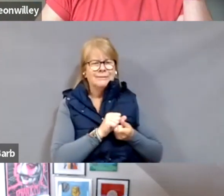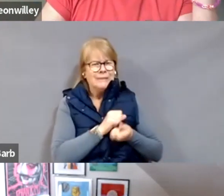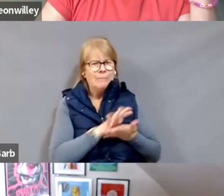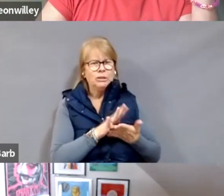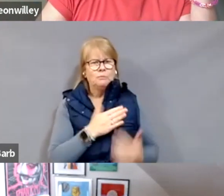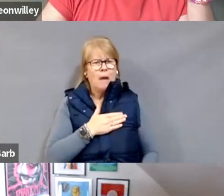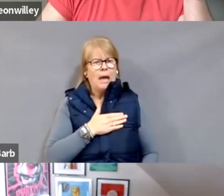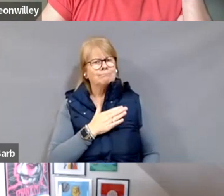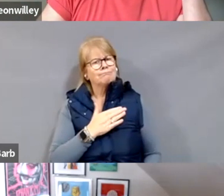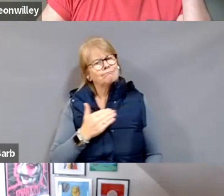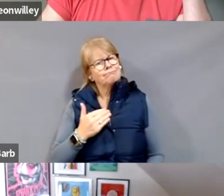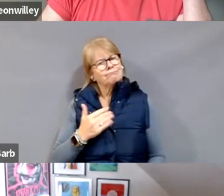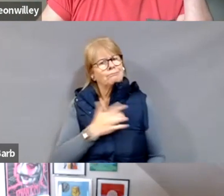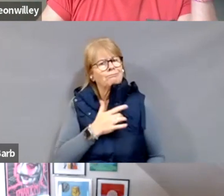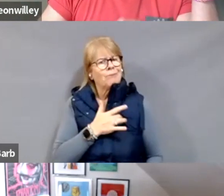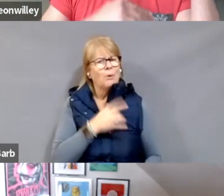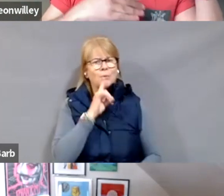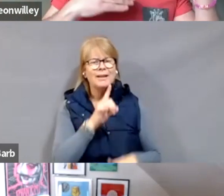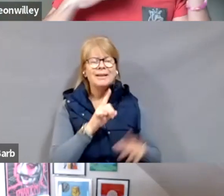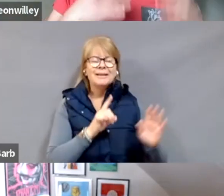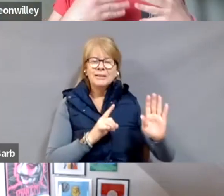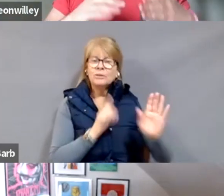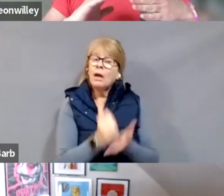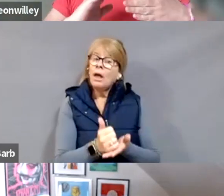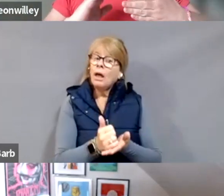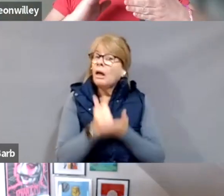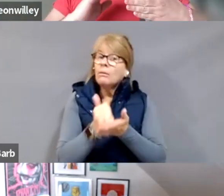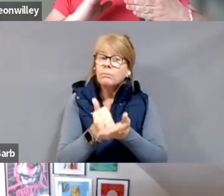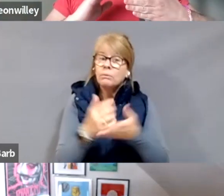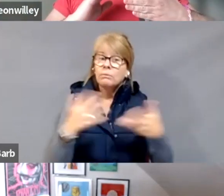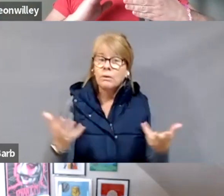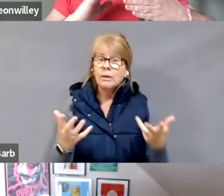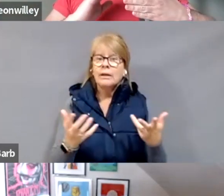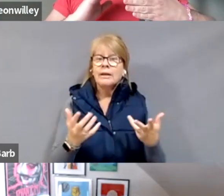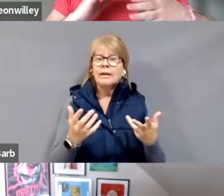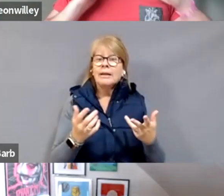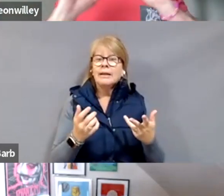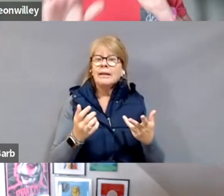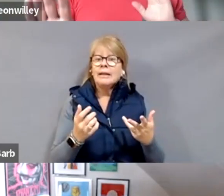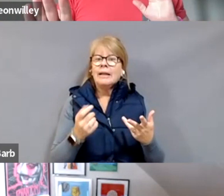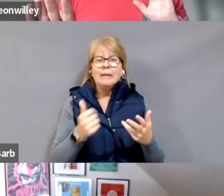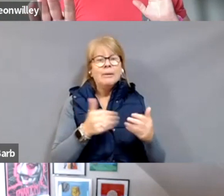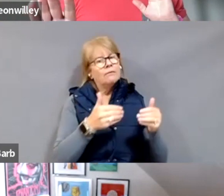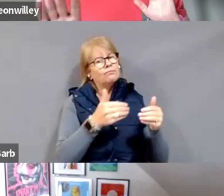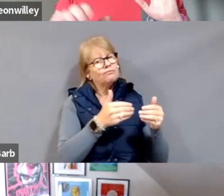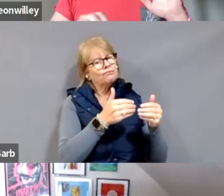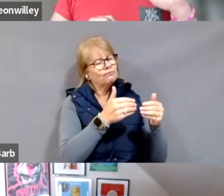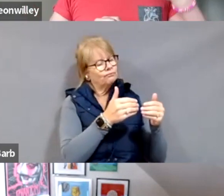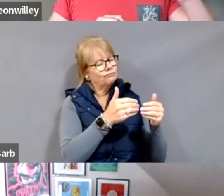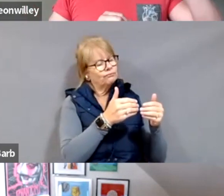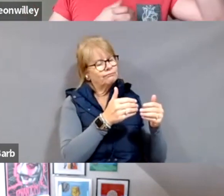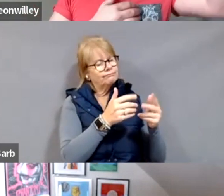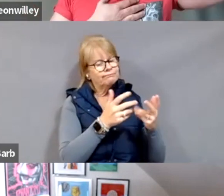it helps if you have a little bit of a distance